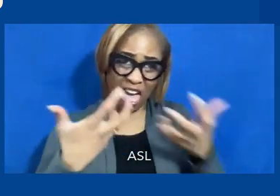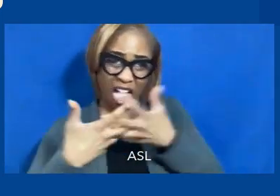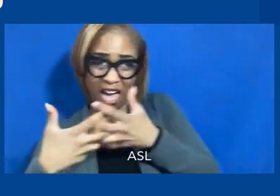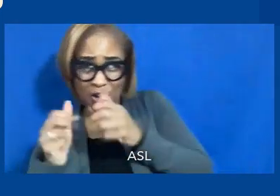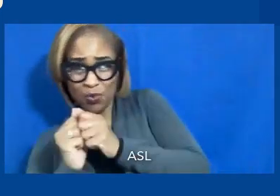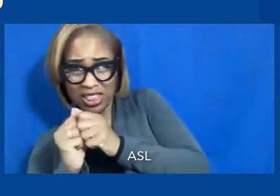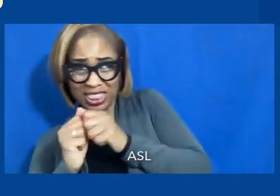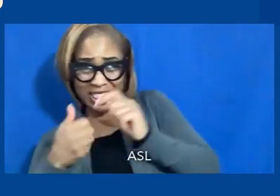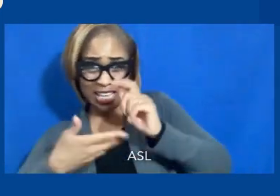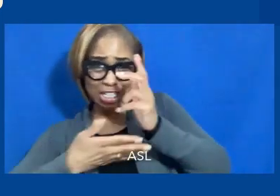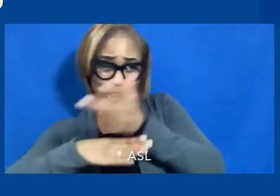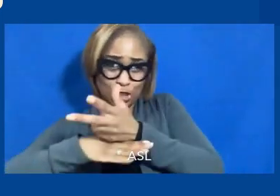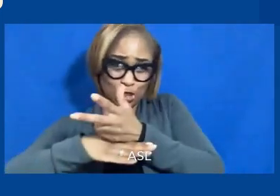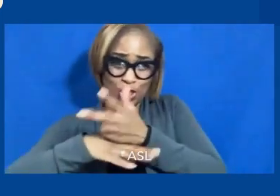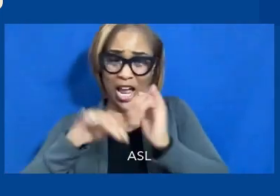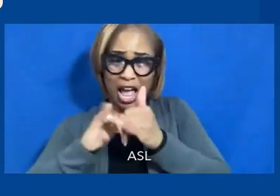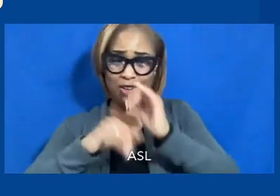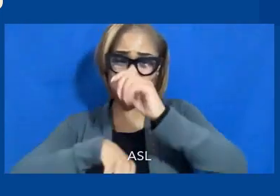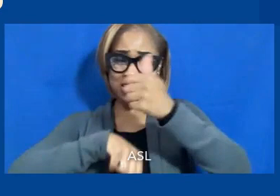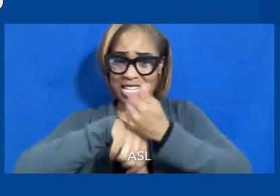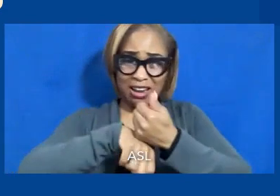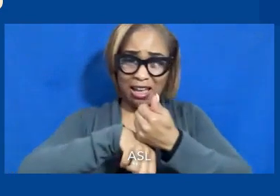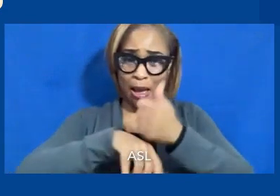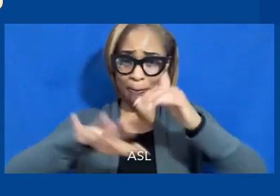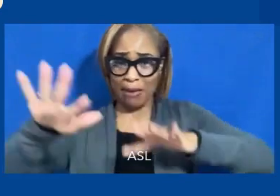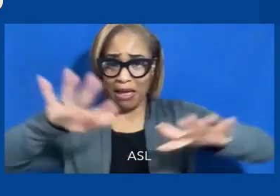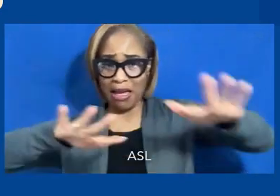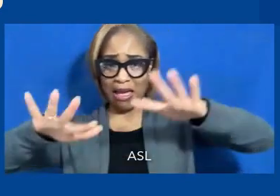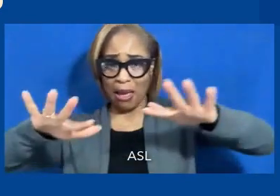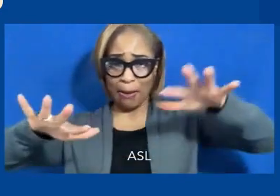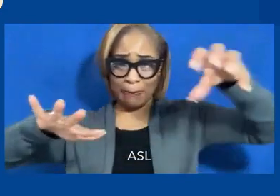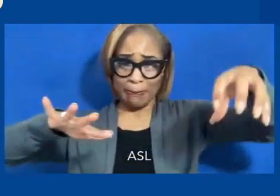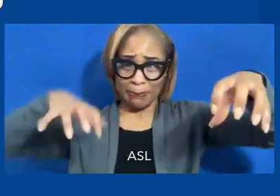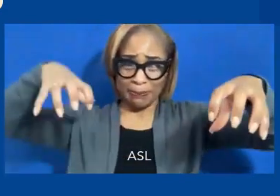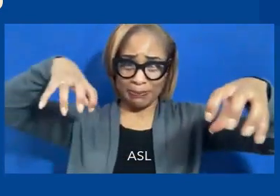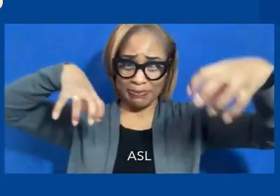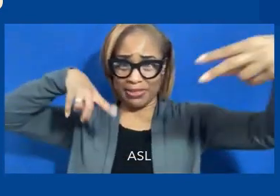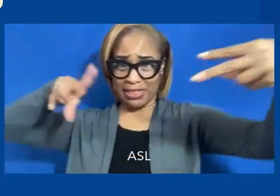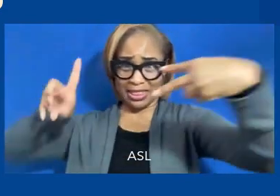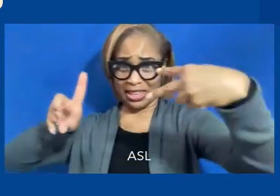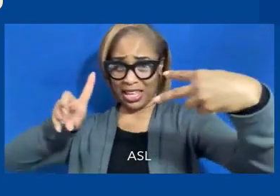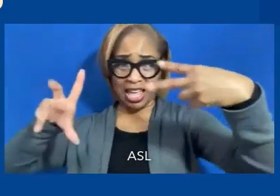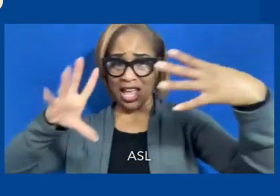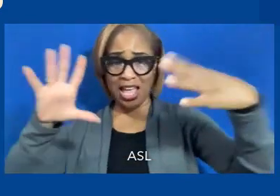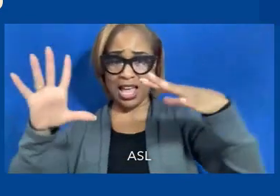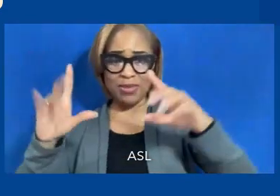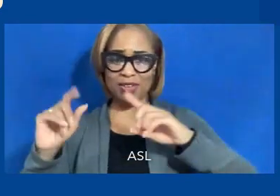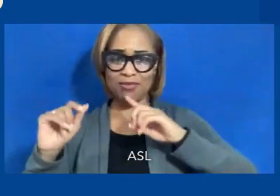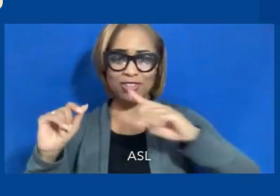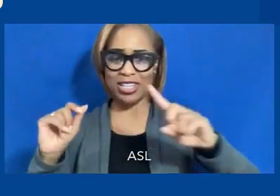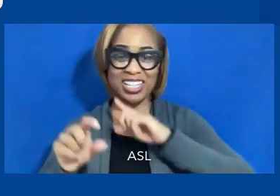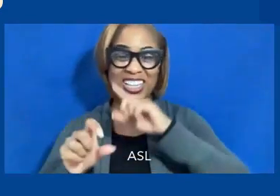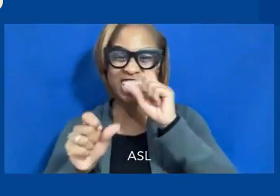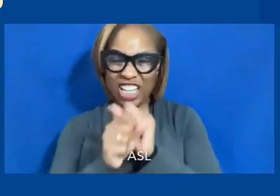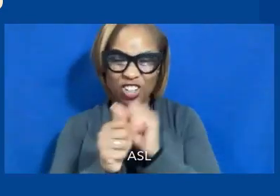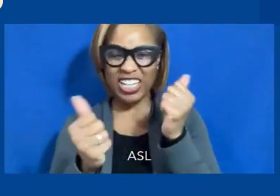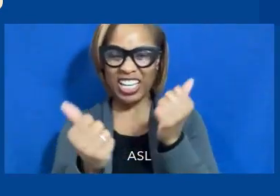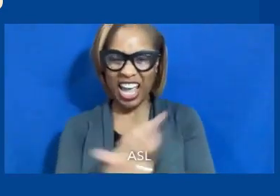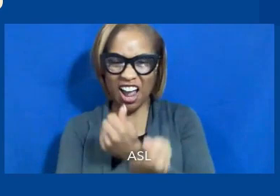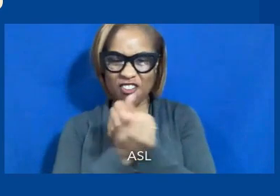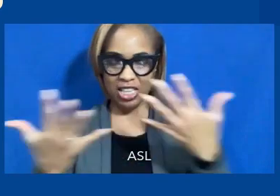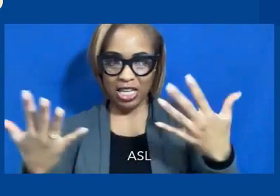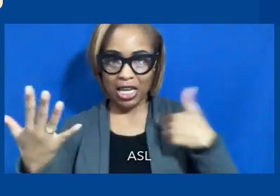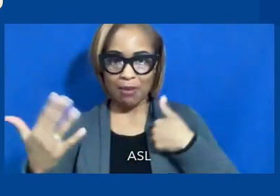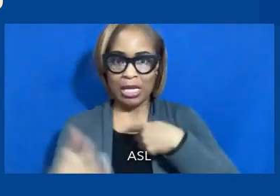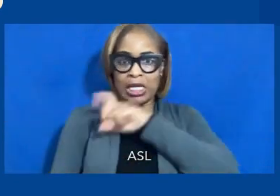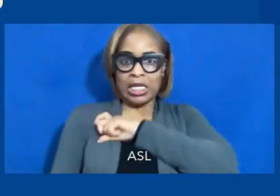Like, how am I going to set this up? And do I have every... Just for it to still not literally work. Every screw. Yeah. So I think, like,